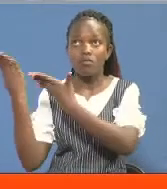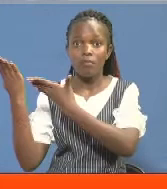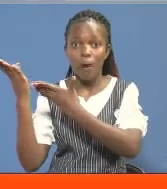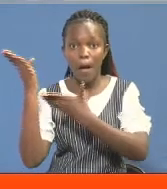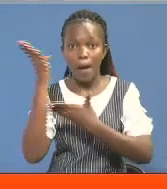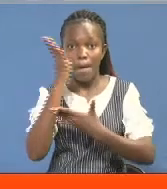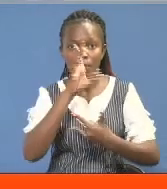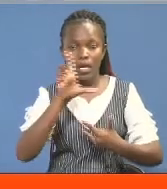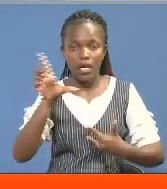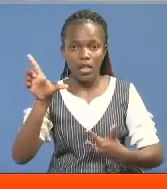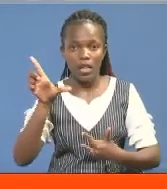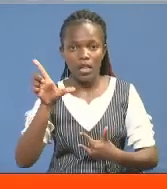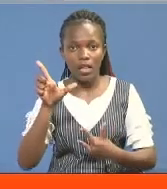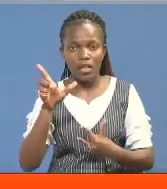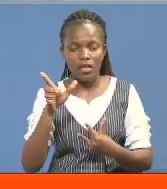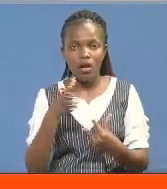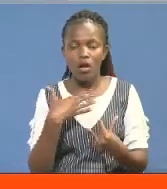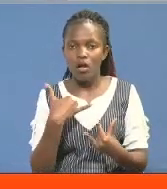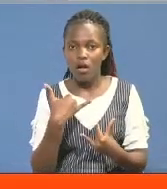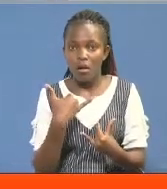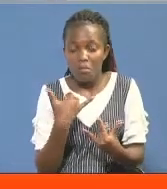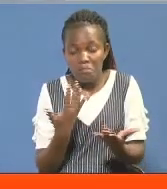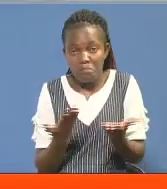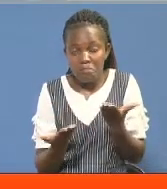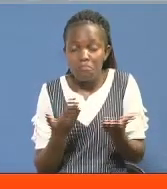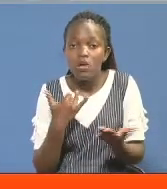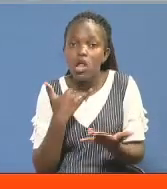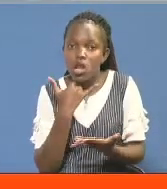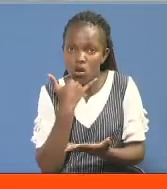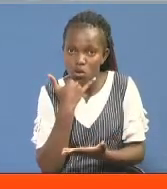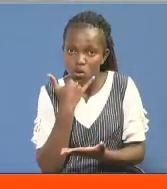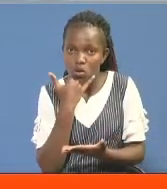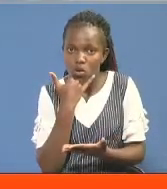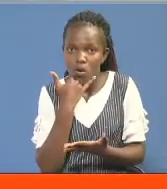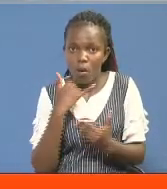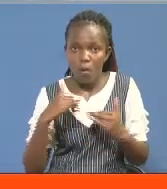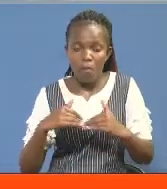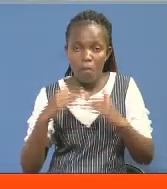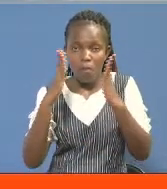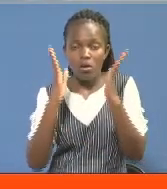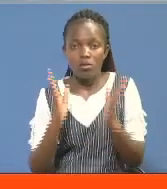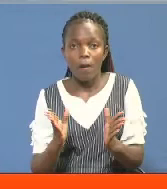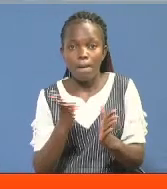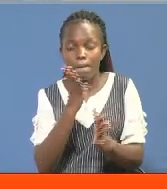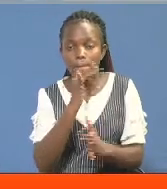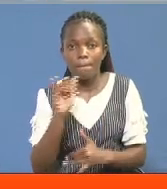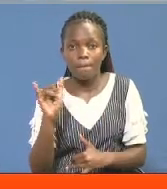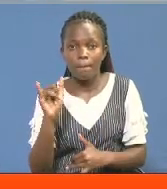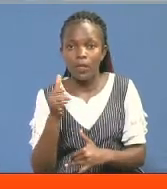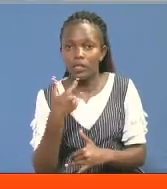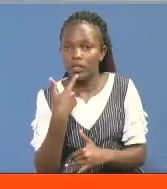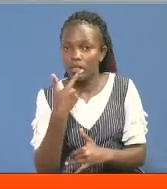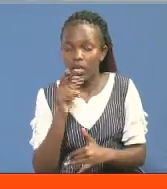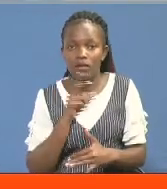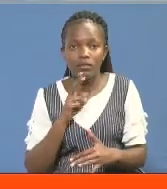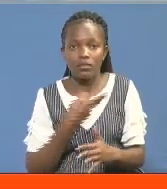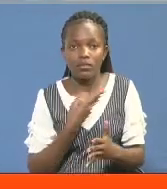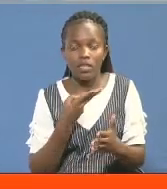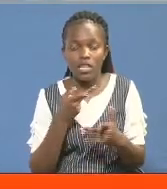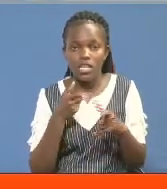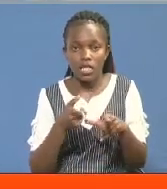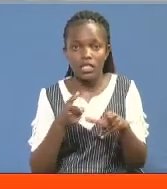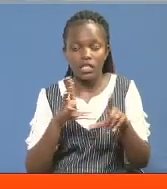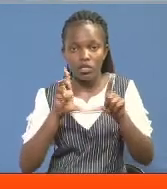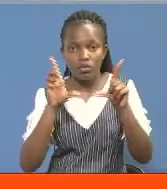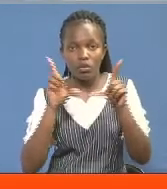would say that it would be very wrong for the promoters of BBI to just tell us that this is a